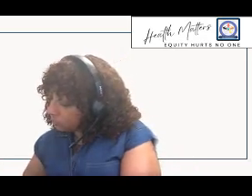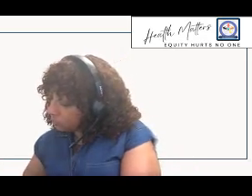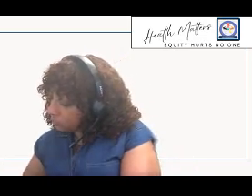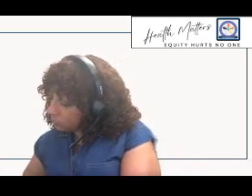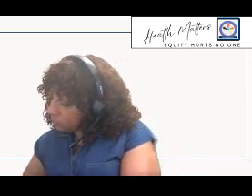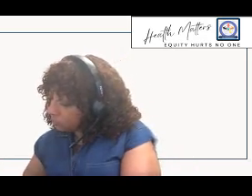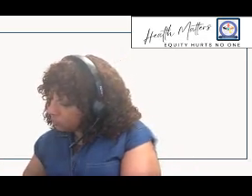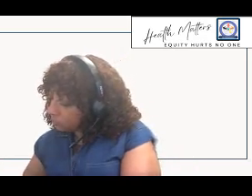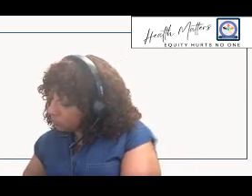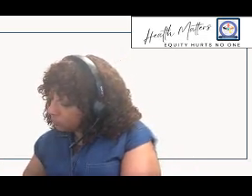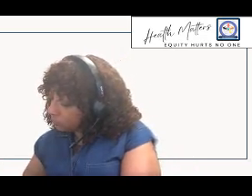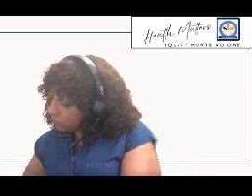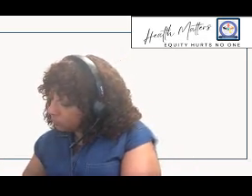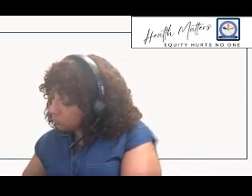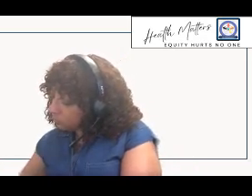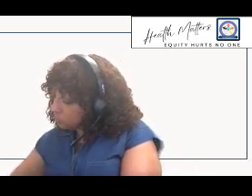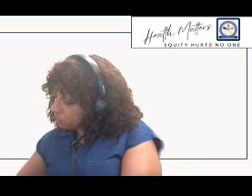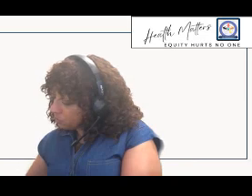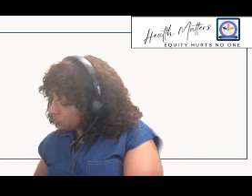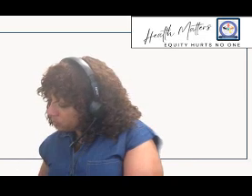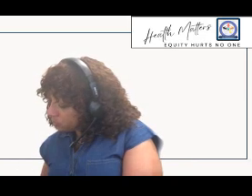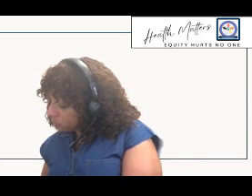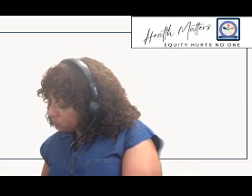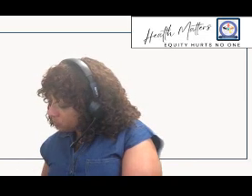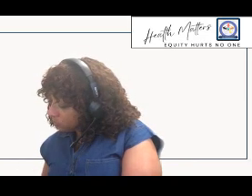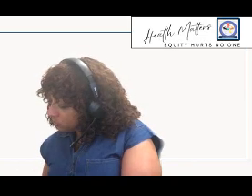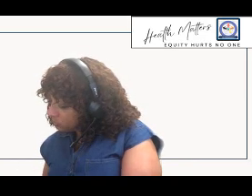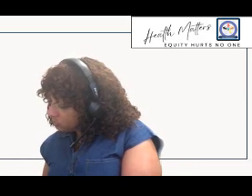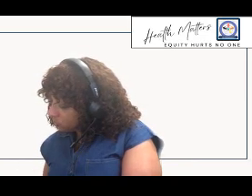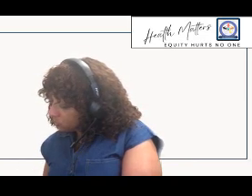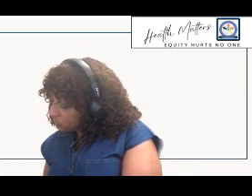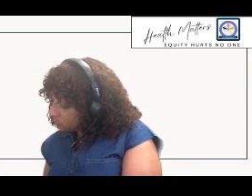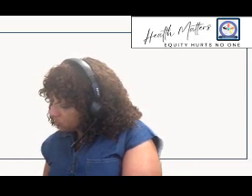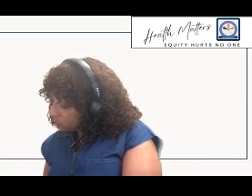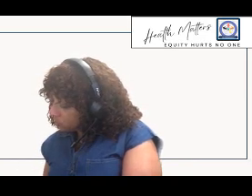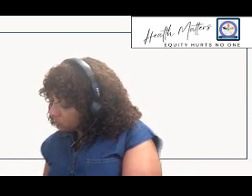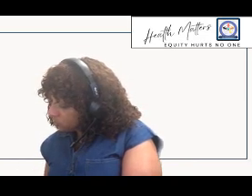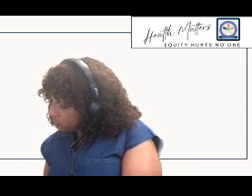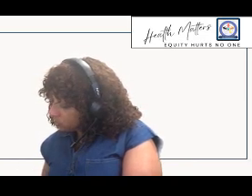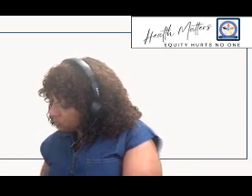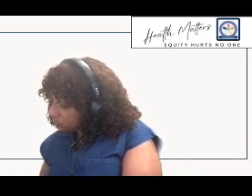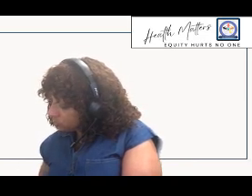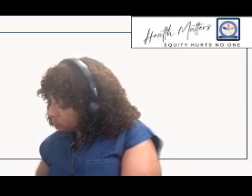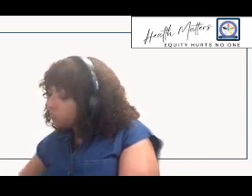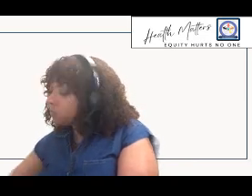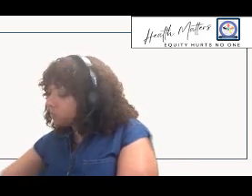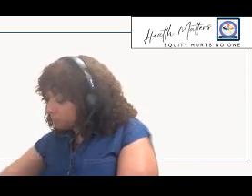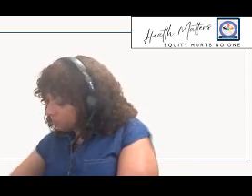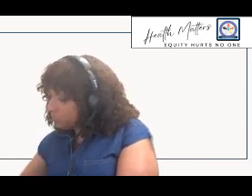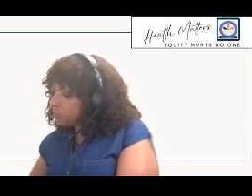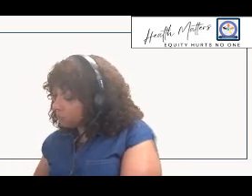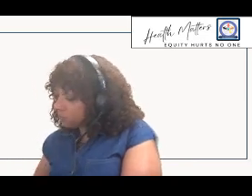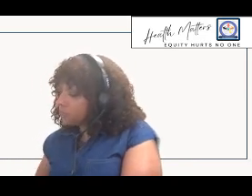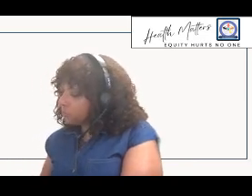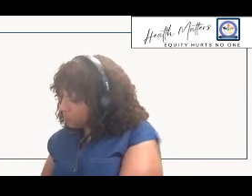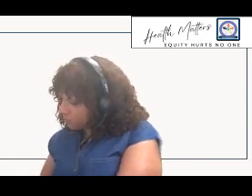that. And the other bill that we also supported, 262, when that passed, as Tina already talked